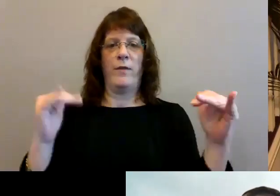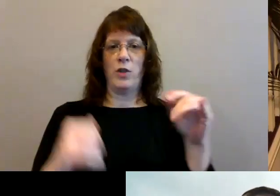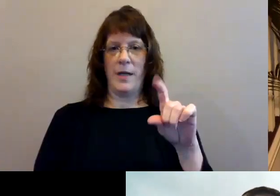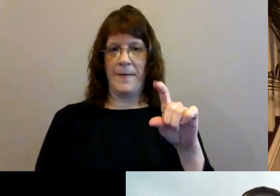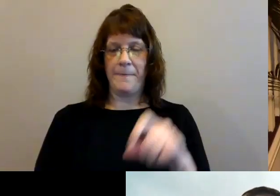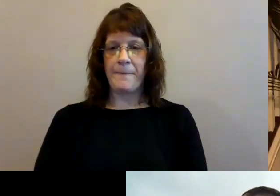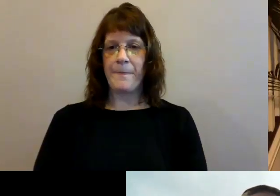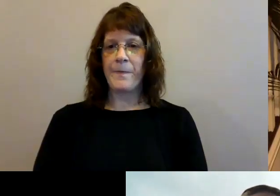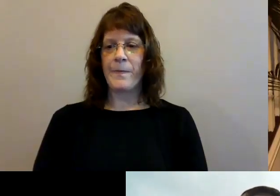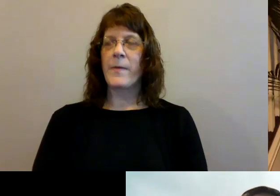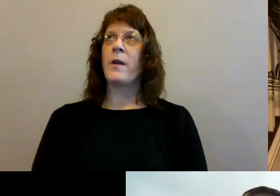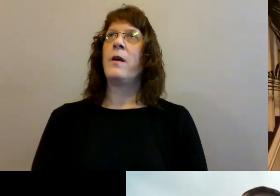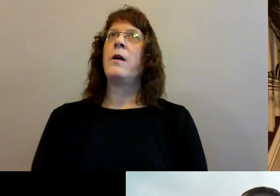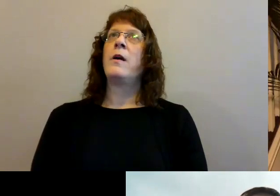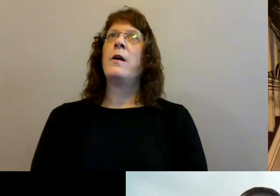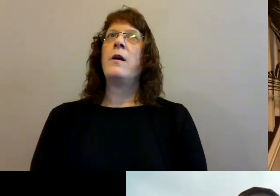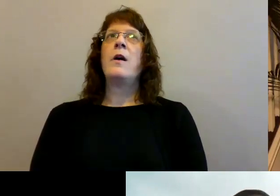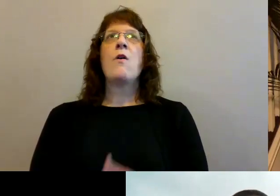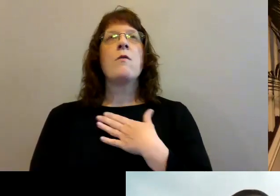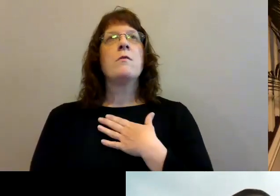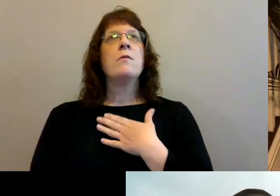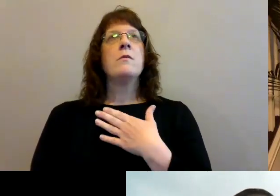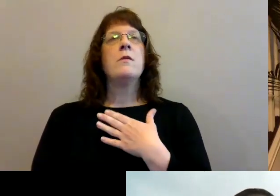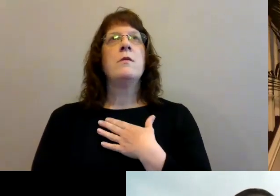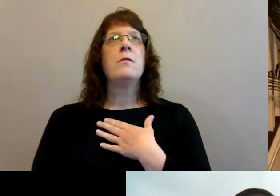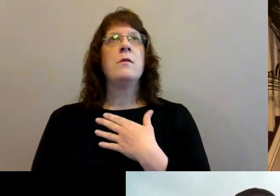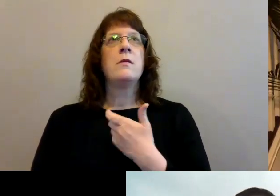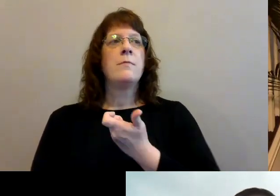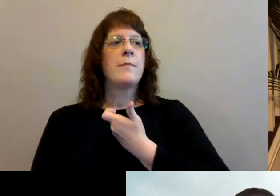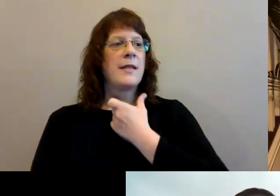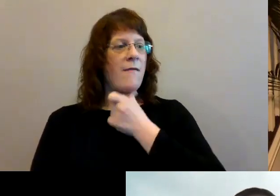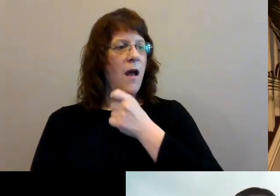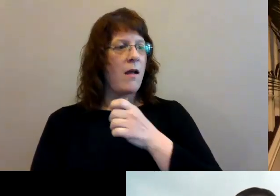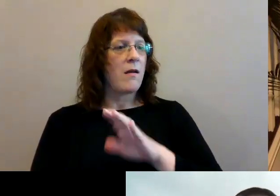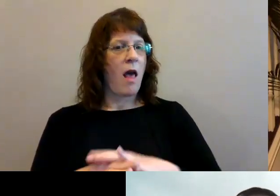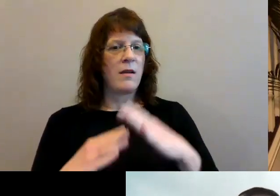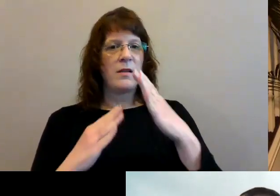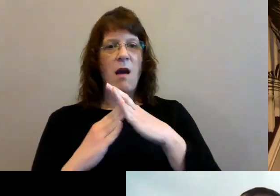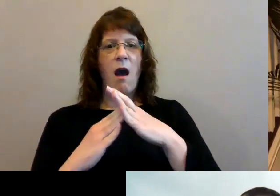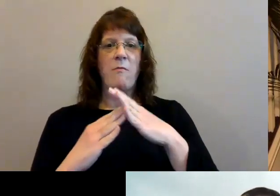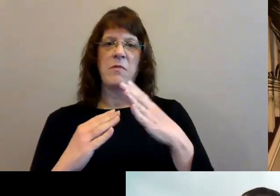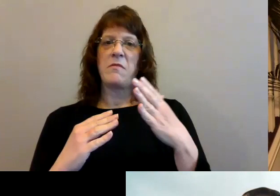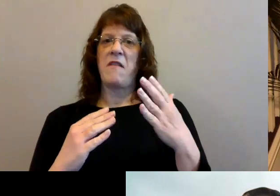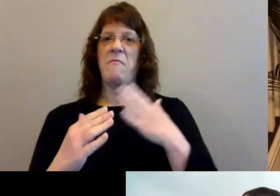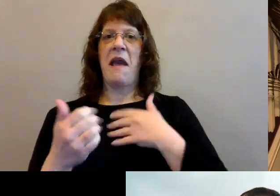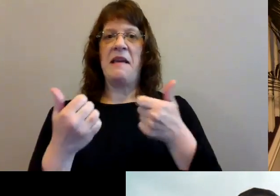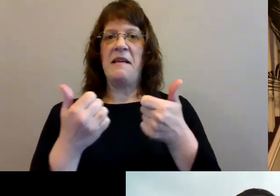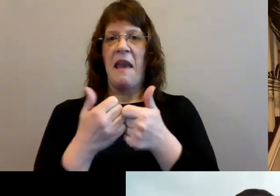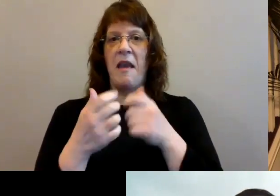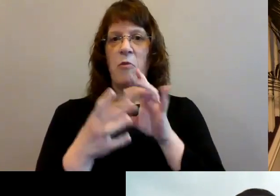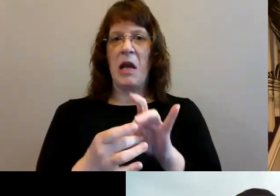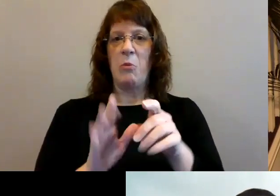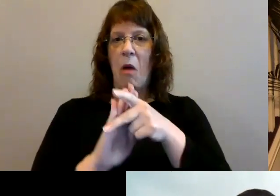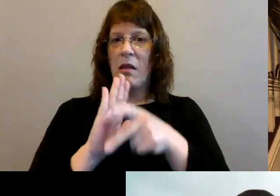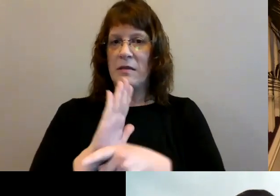Oh, I am not on the top of my game in terms of like current policies that are like debated or